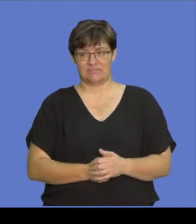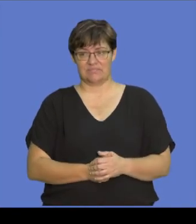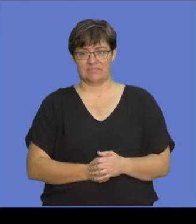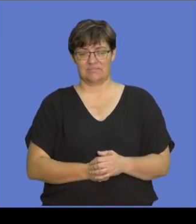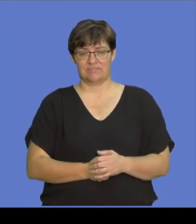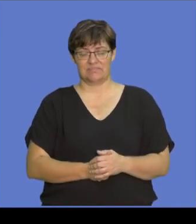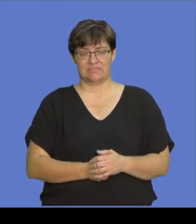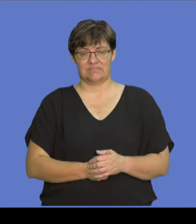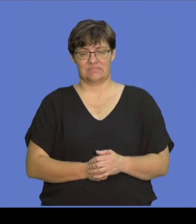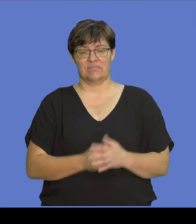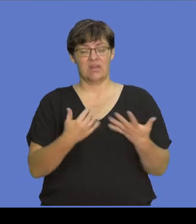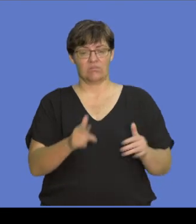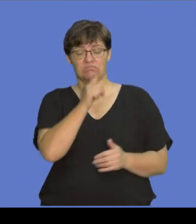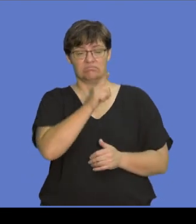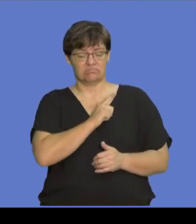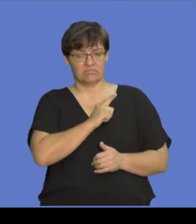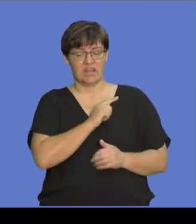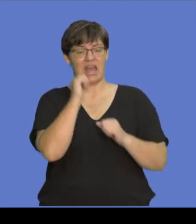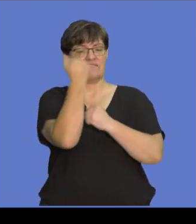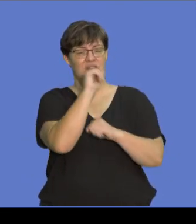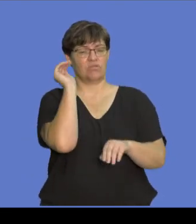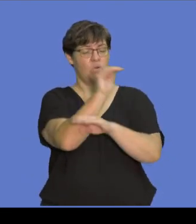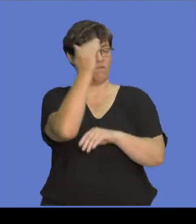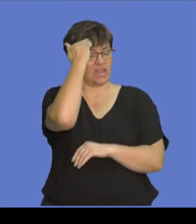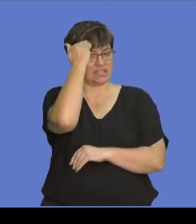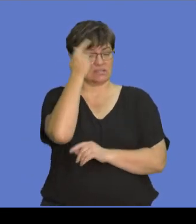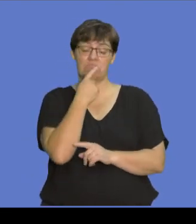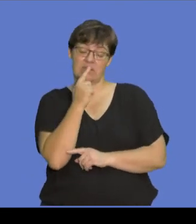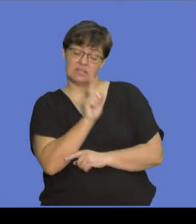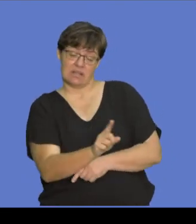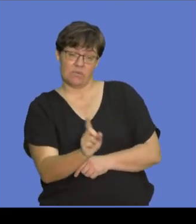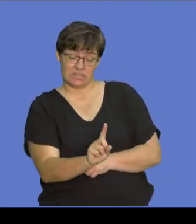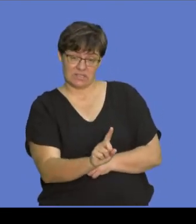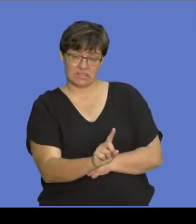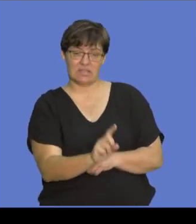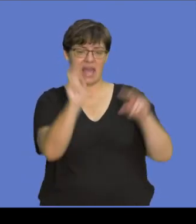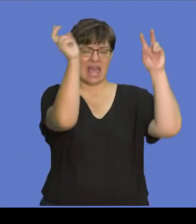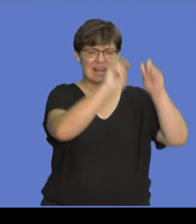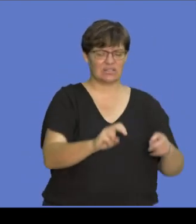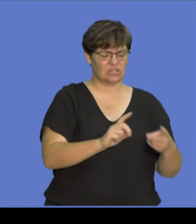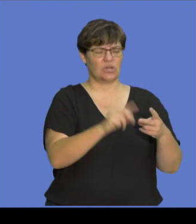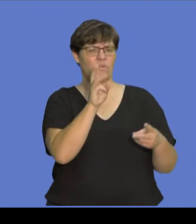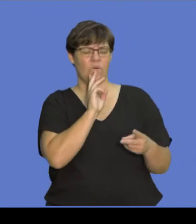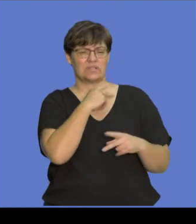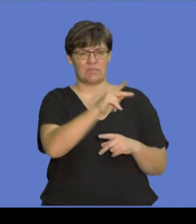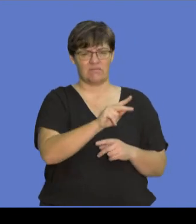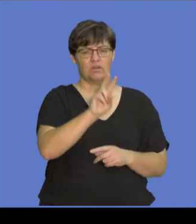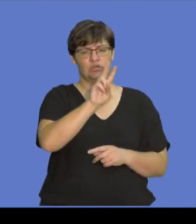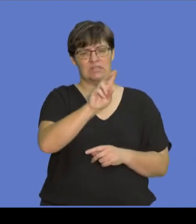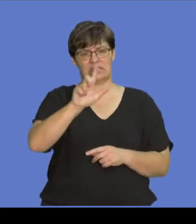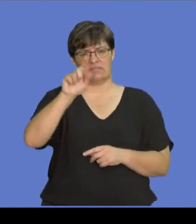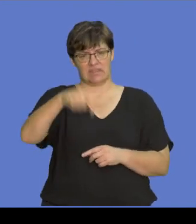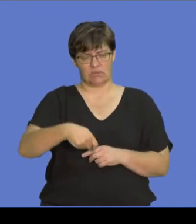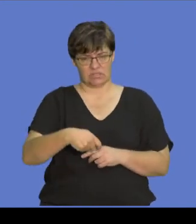We are told about factory overheads. What are we told? That factory overheads, electricity and water paid was 27,000 and rent paid